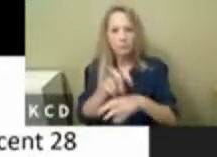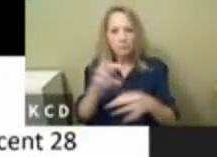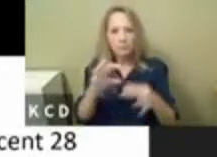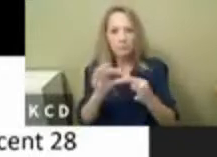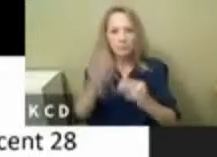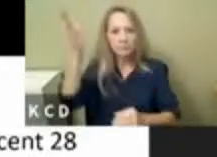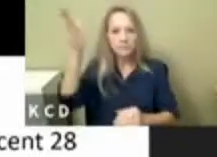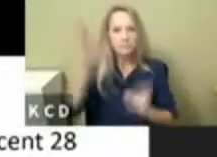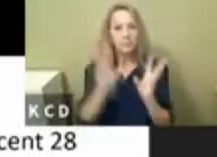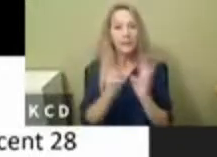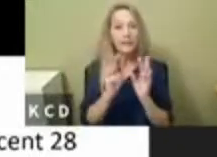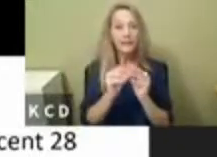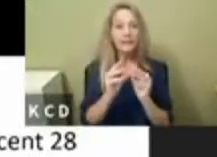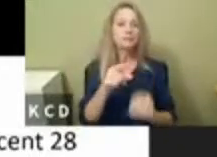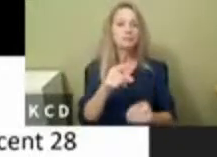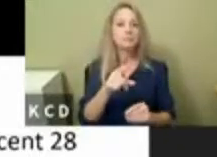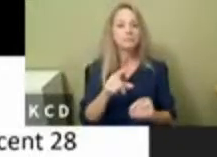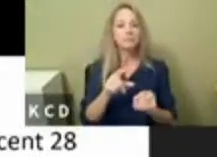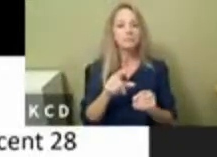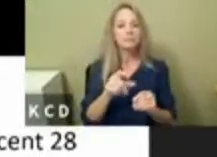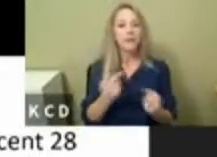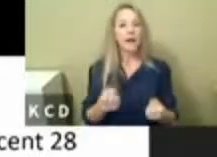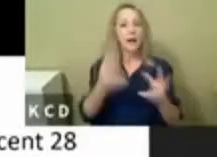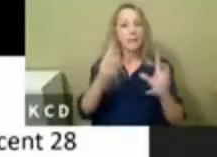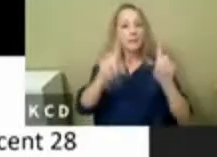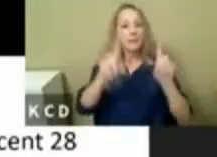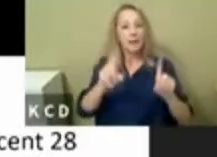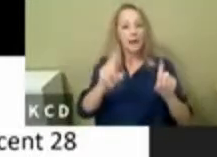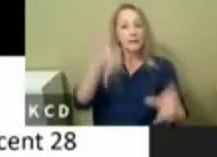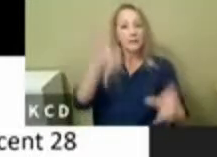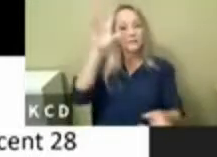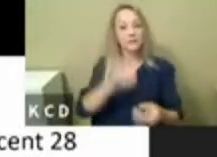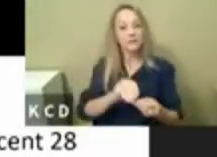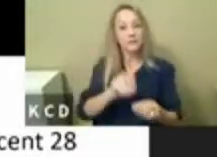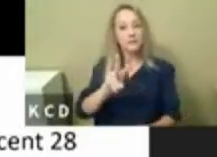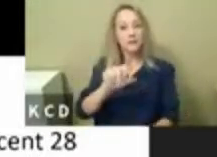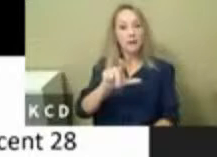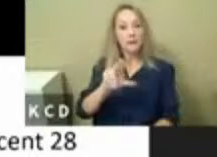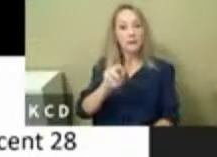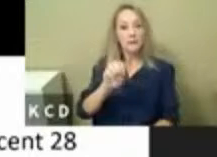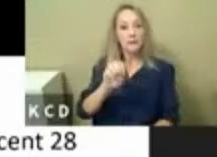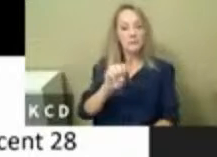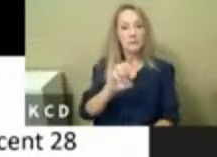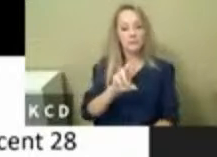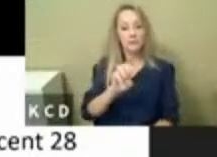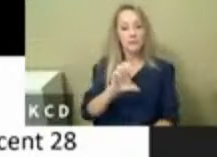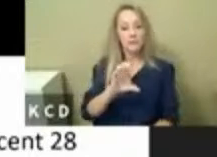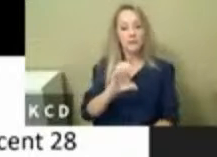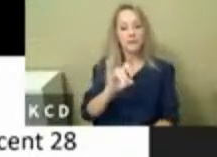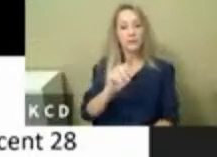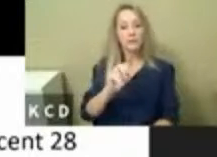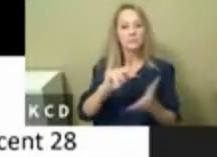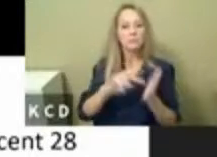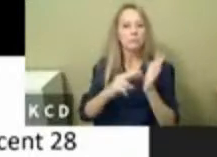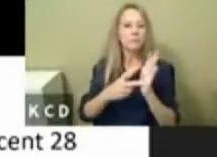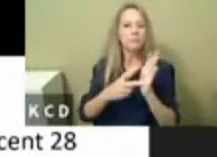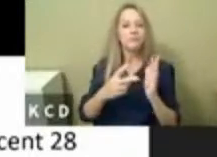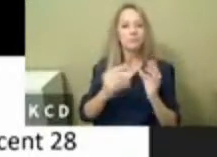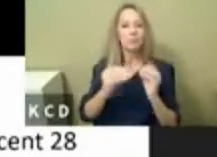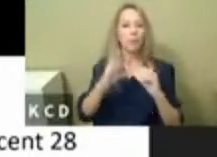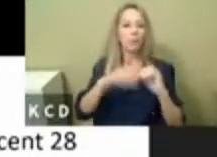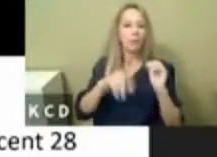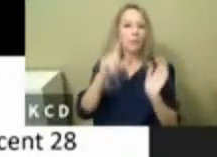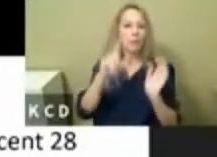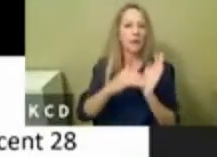So testing volume. So recession barrier would be more than 1,700,